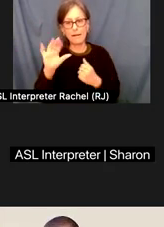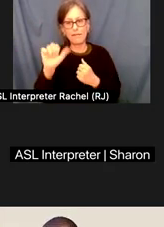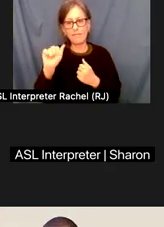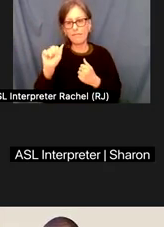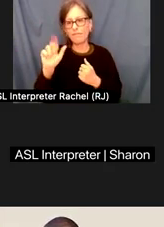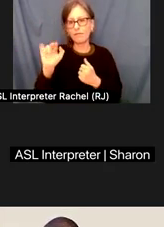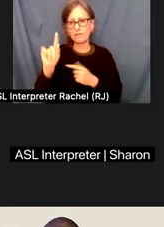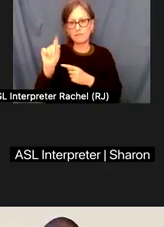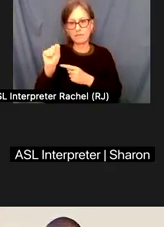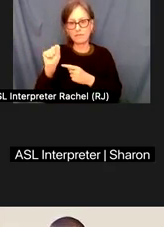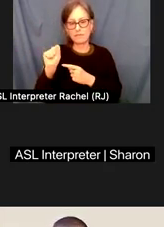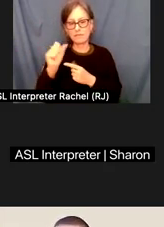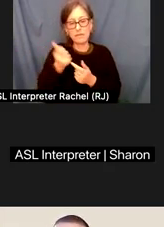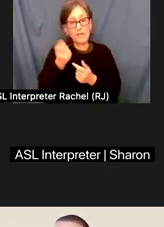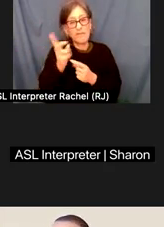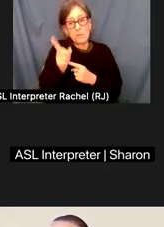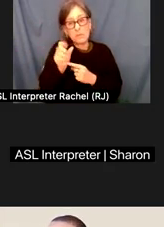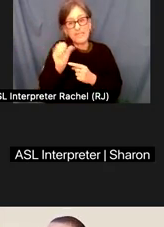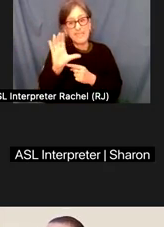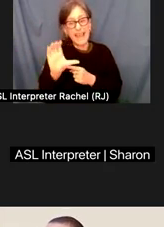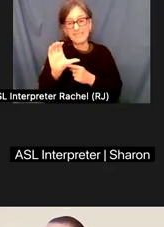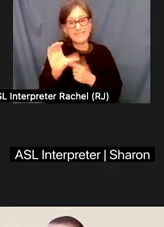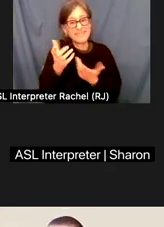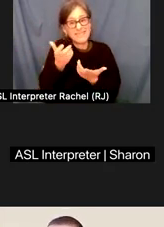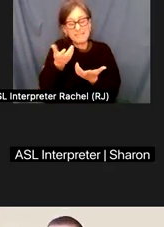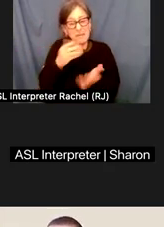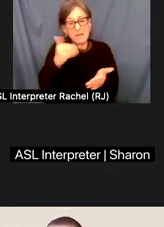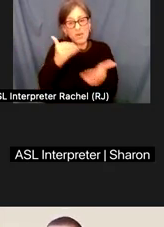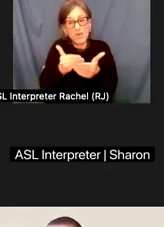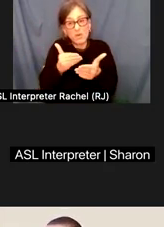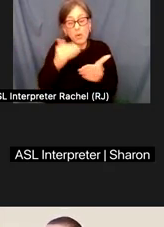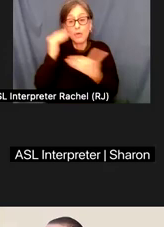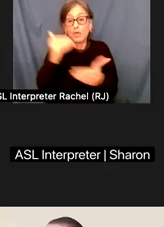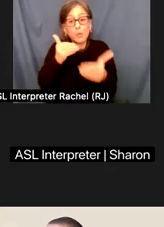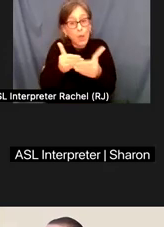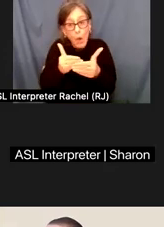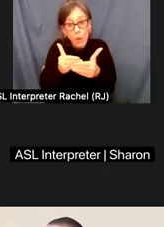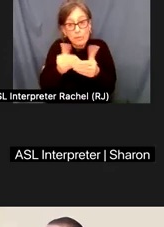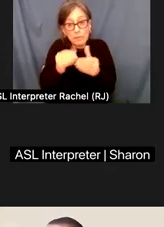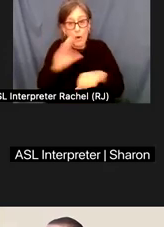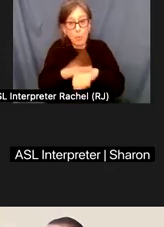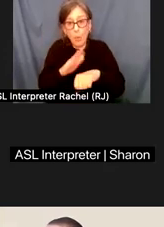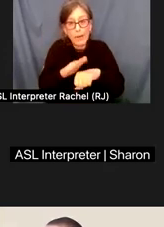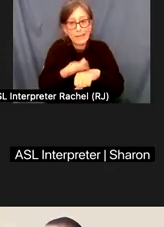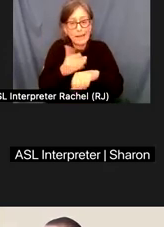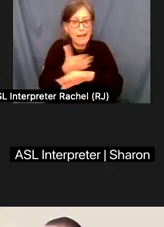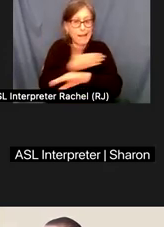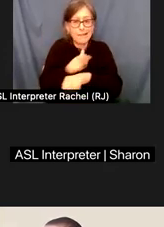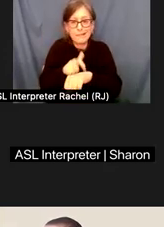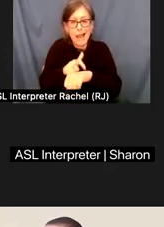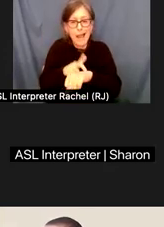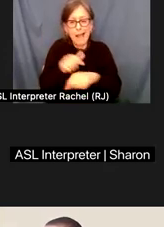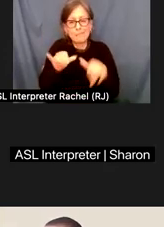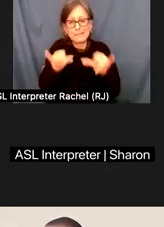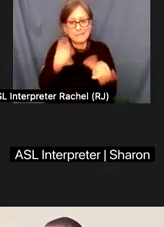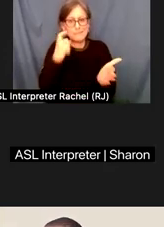be within a few seconds. It could even be that you're so close that the warning won't get to you in time. The system won't be able to